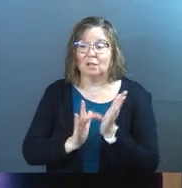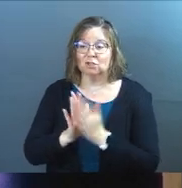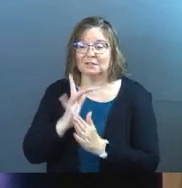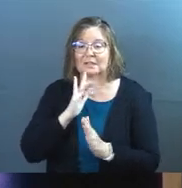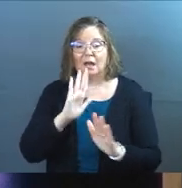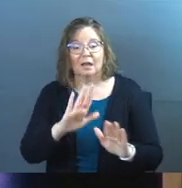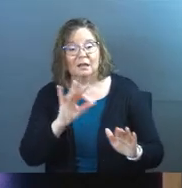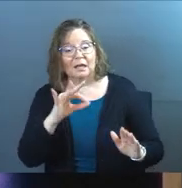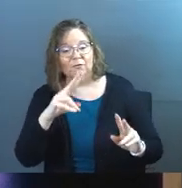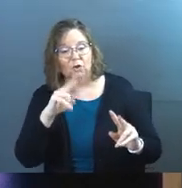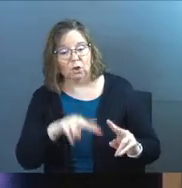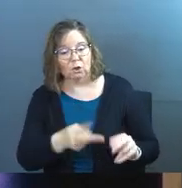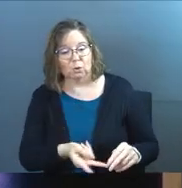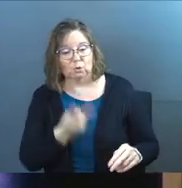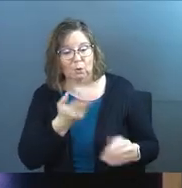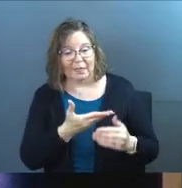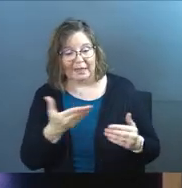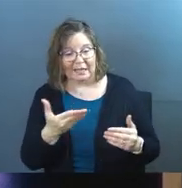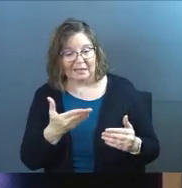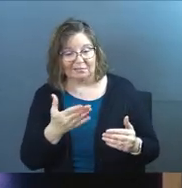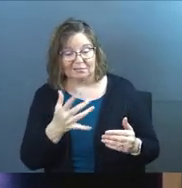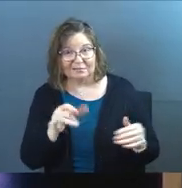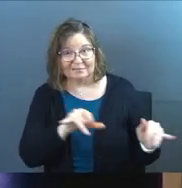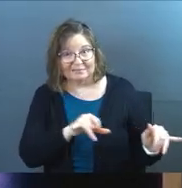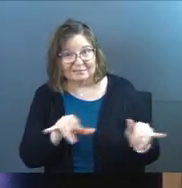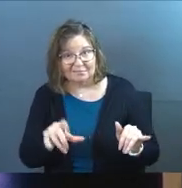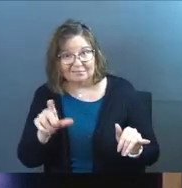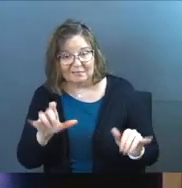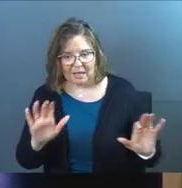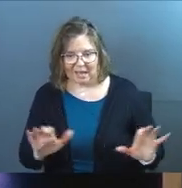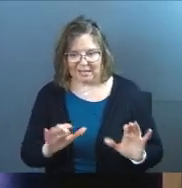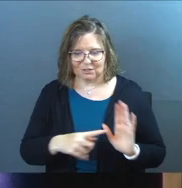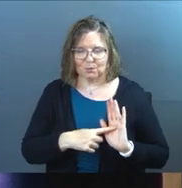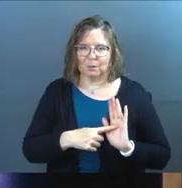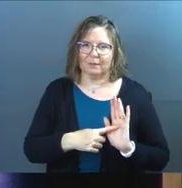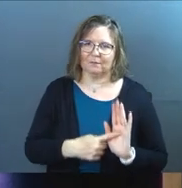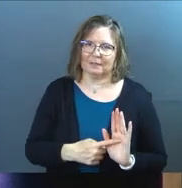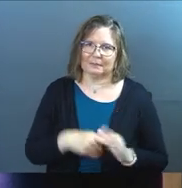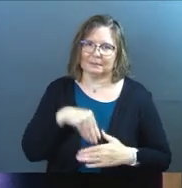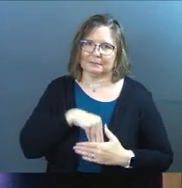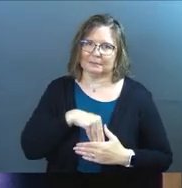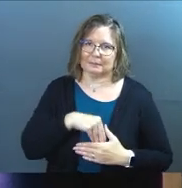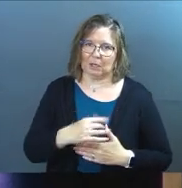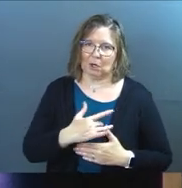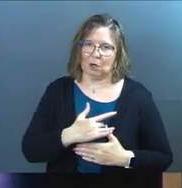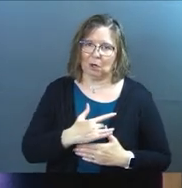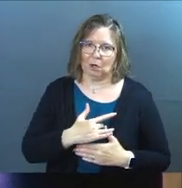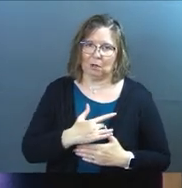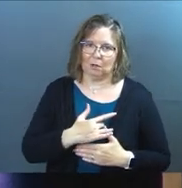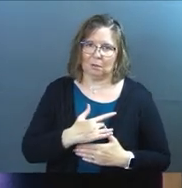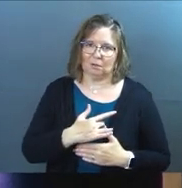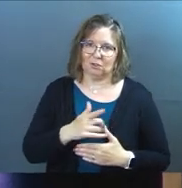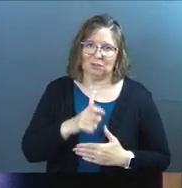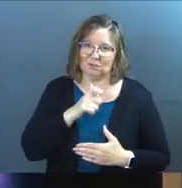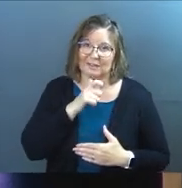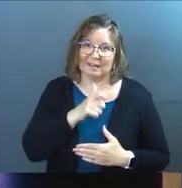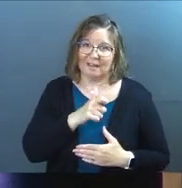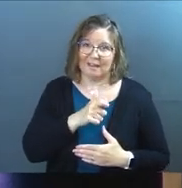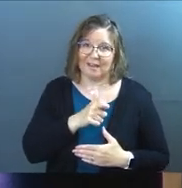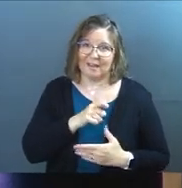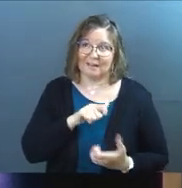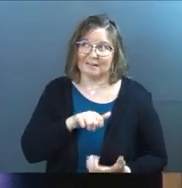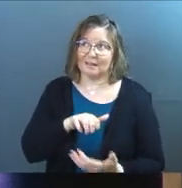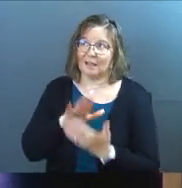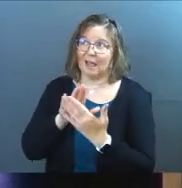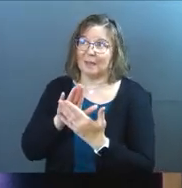Jesus says, if you look at the two things, your actions kind of reveal that sometimes you're not coming to God